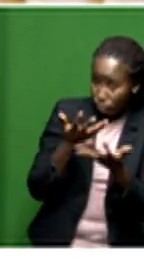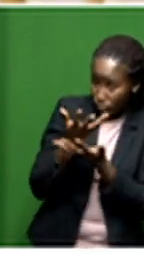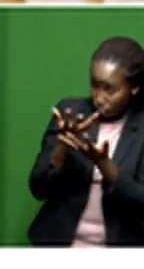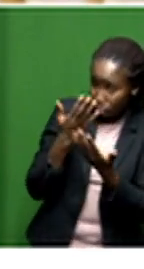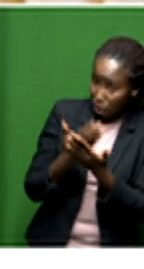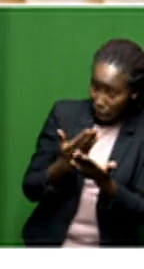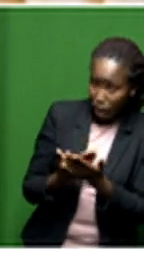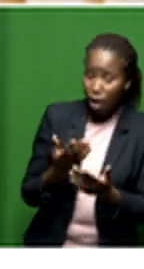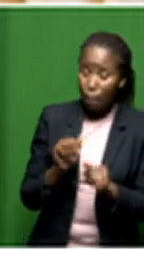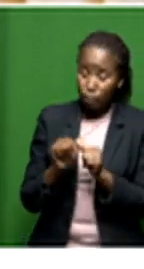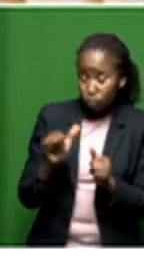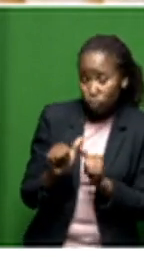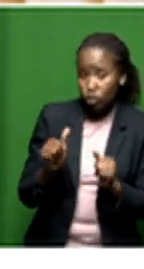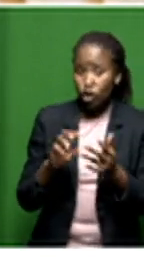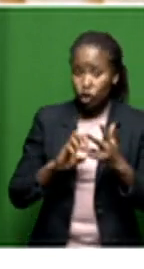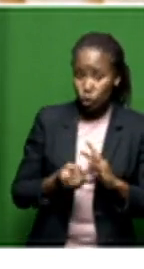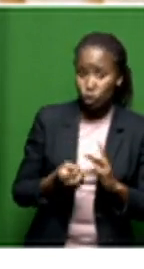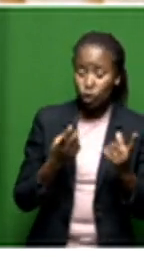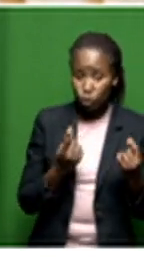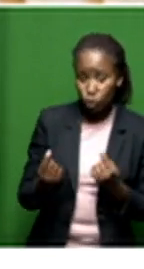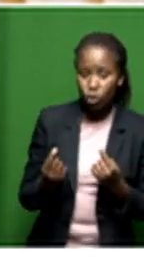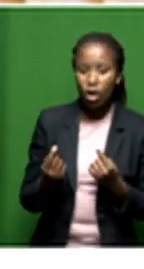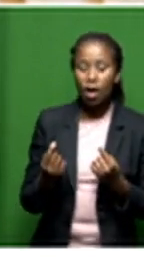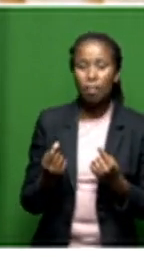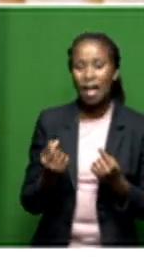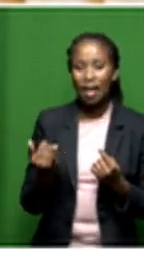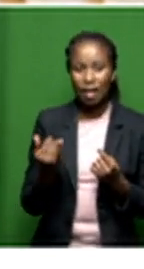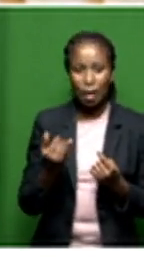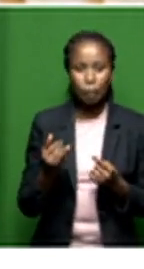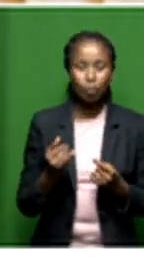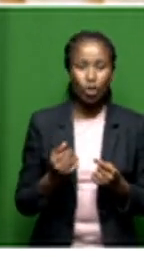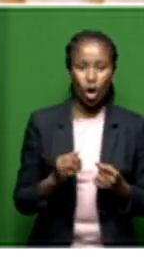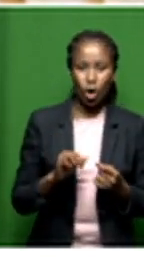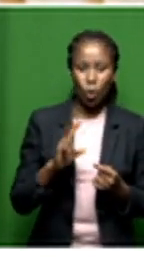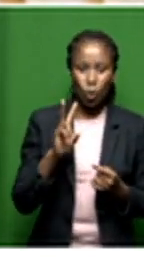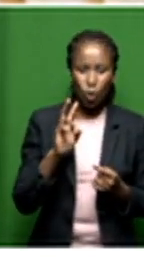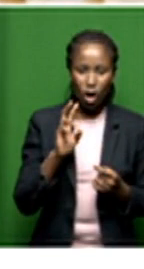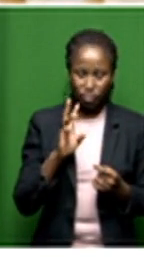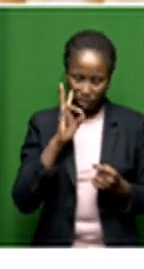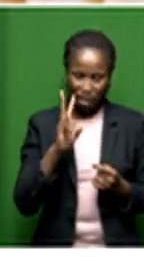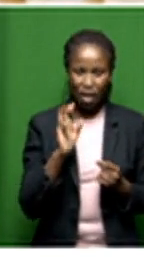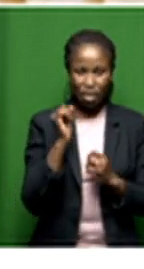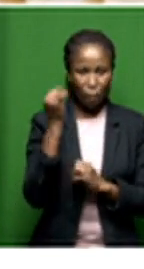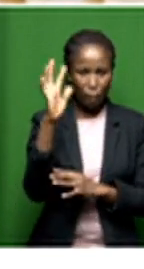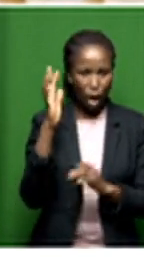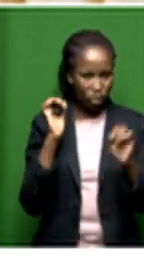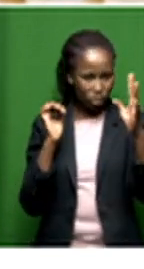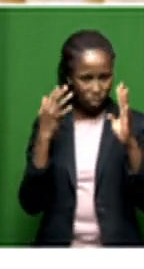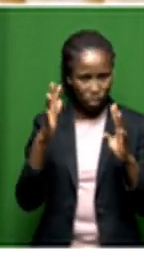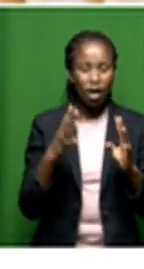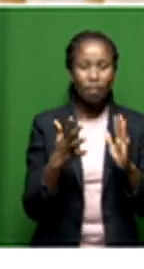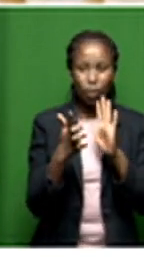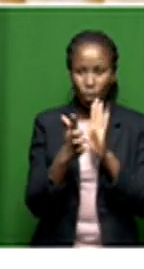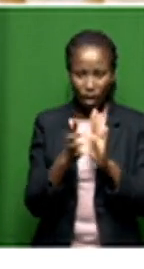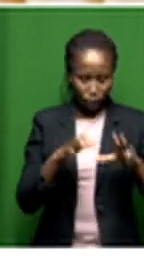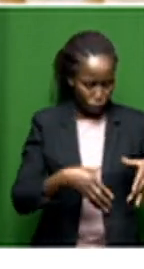structures, particularly the water treatment plants, our sewer treatment plants, our electrical substations